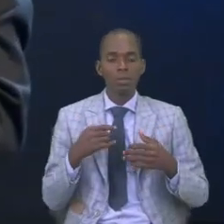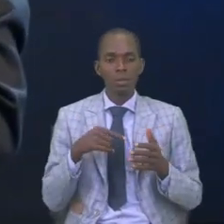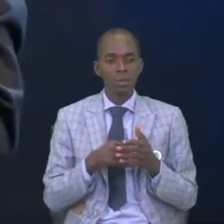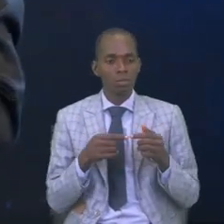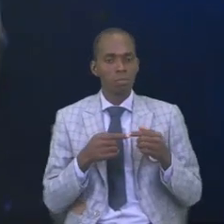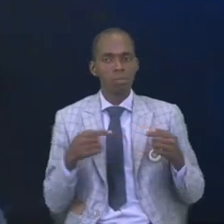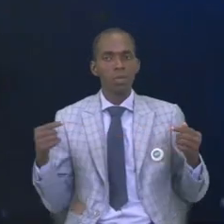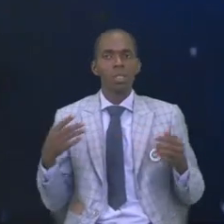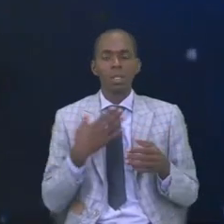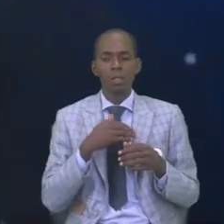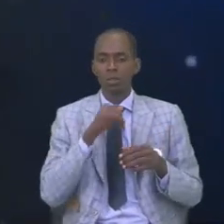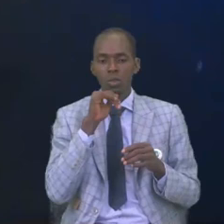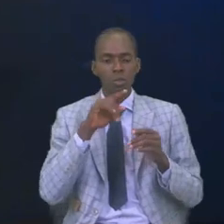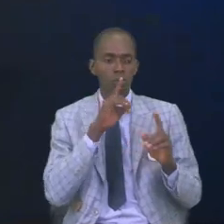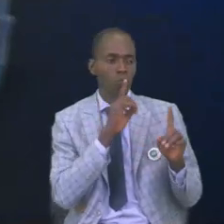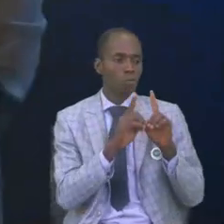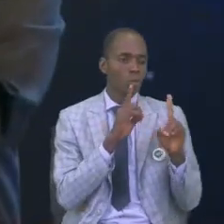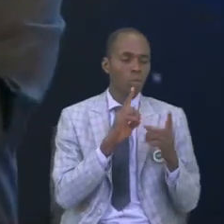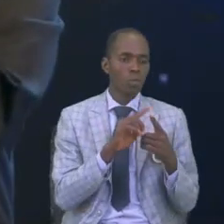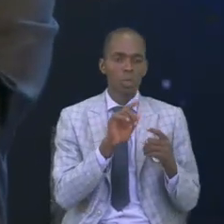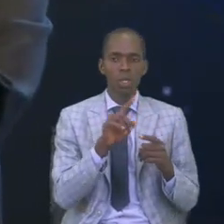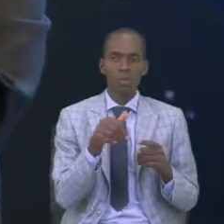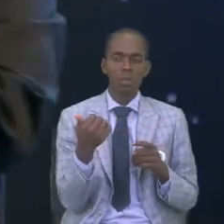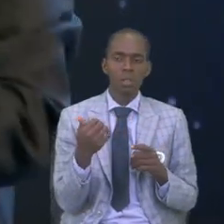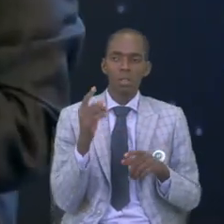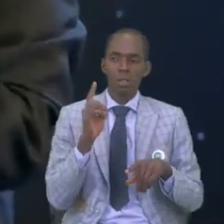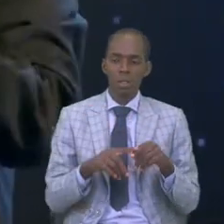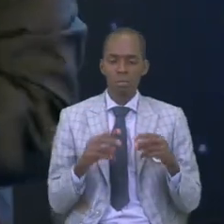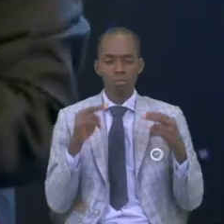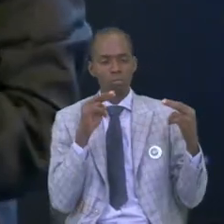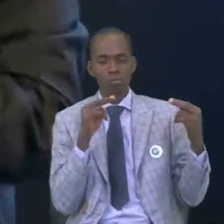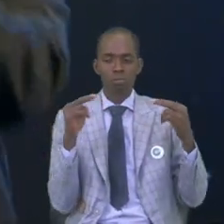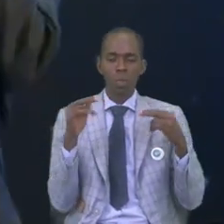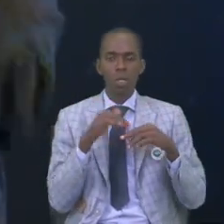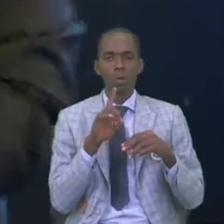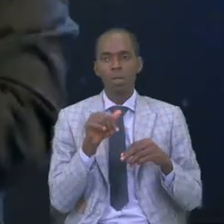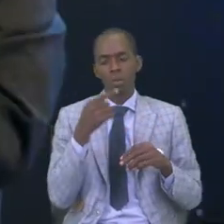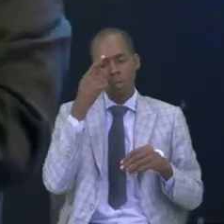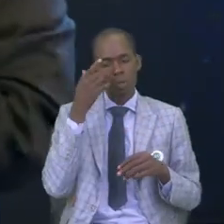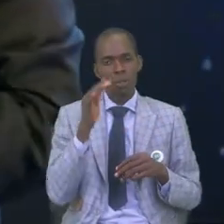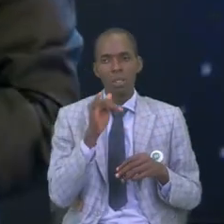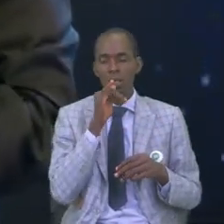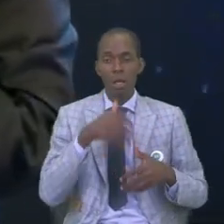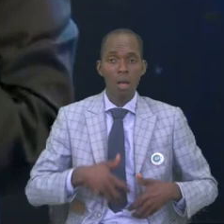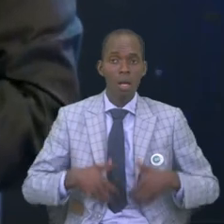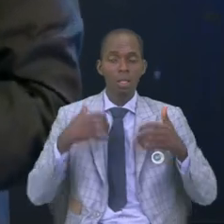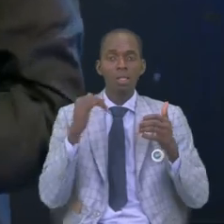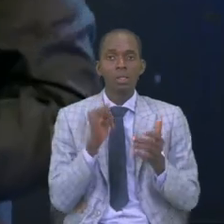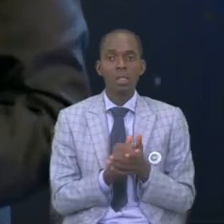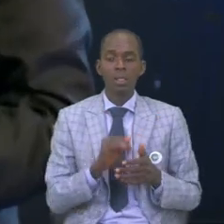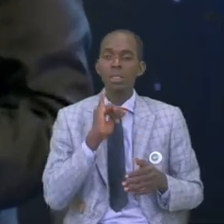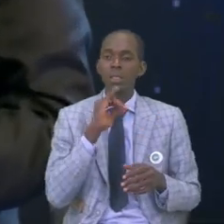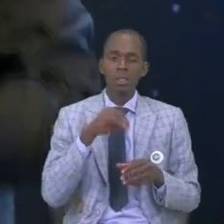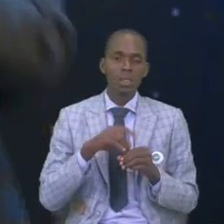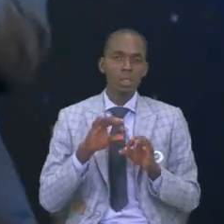talking terms, and they cannot look at one another. There is anger that prevails in the family. If you're